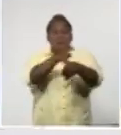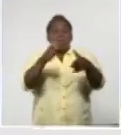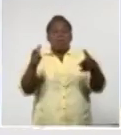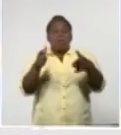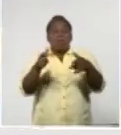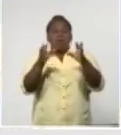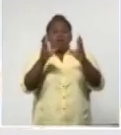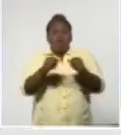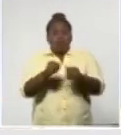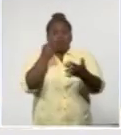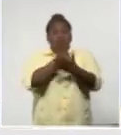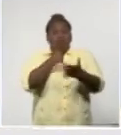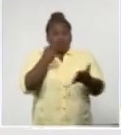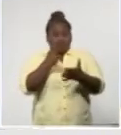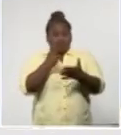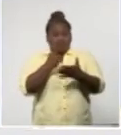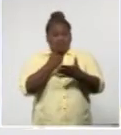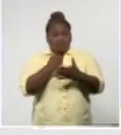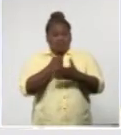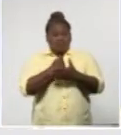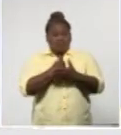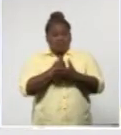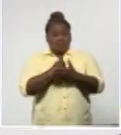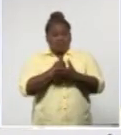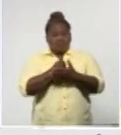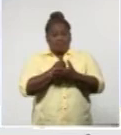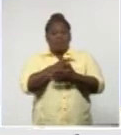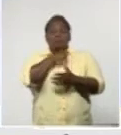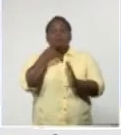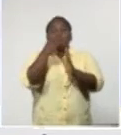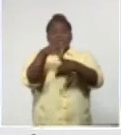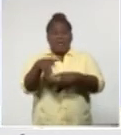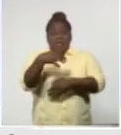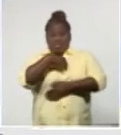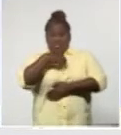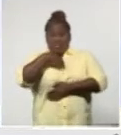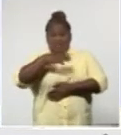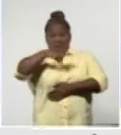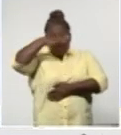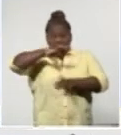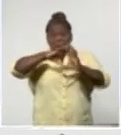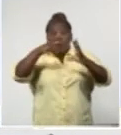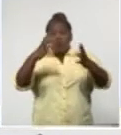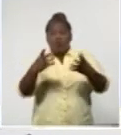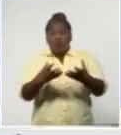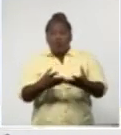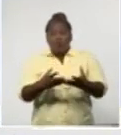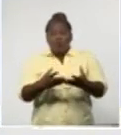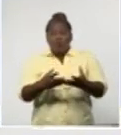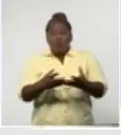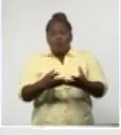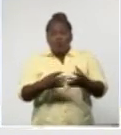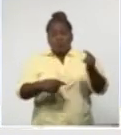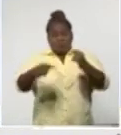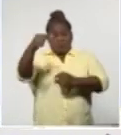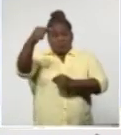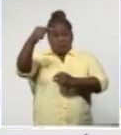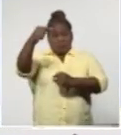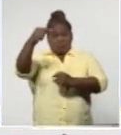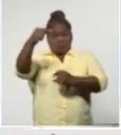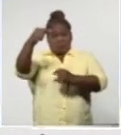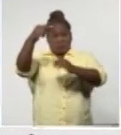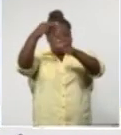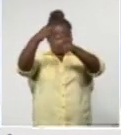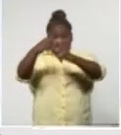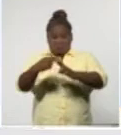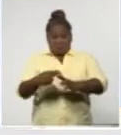average. And of the countries topping the list with the most cases and deaths